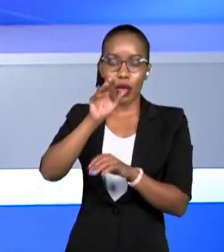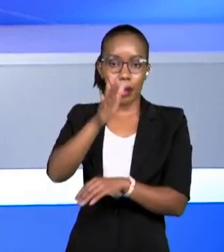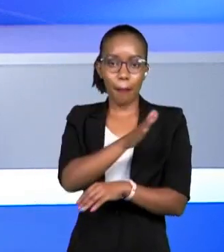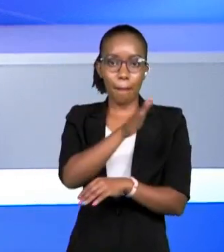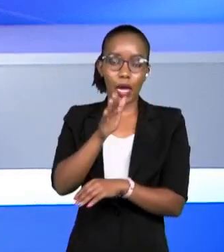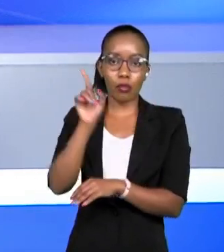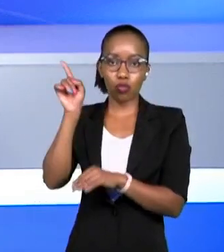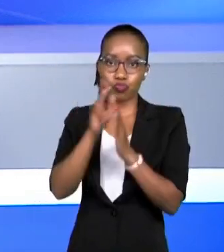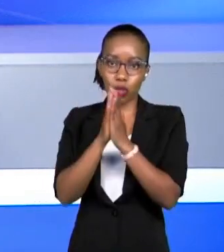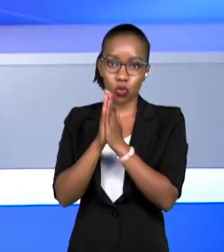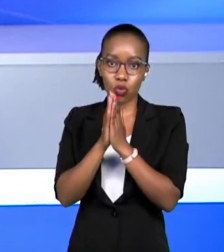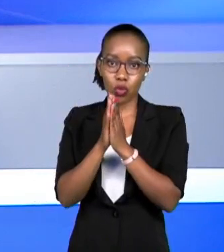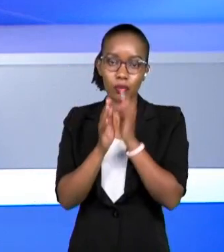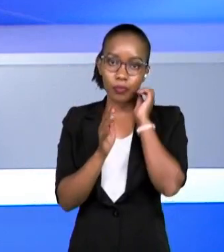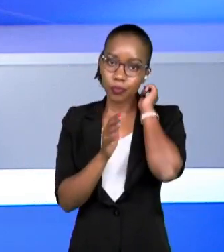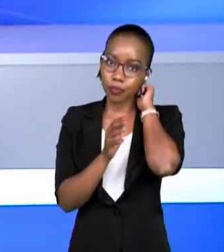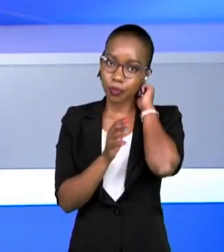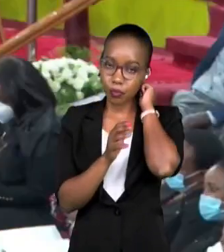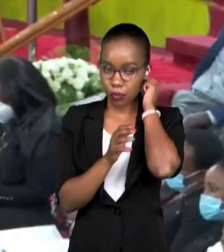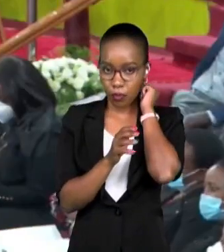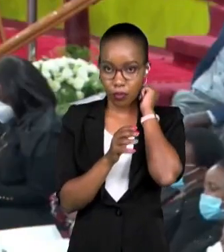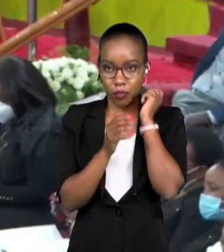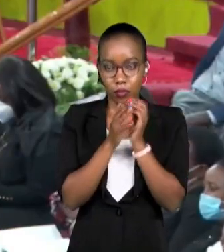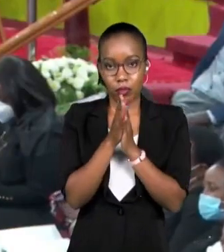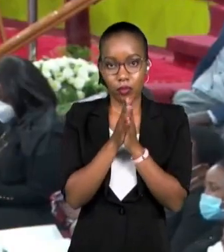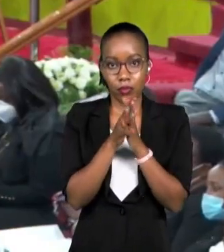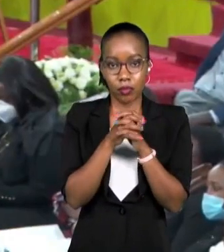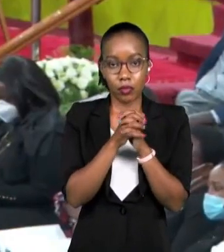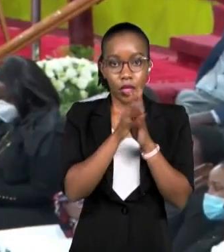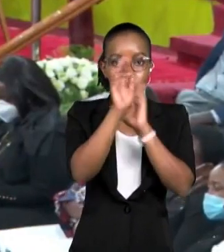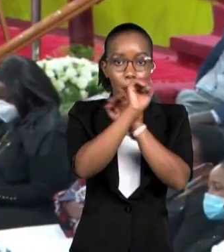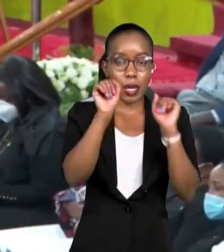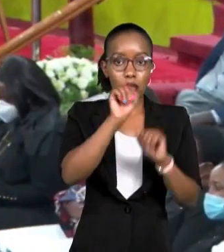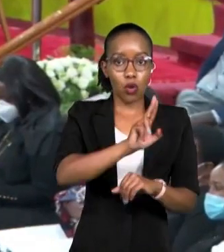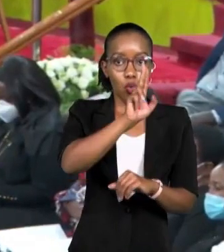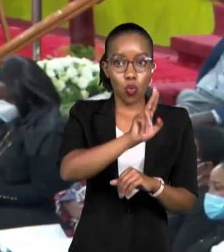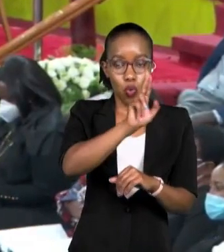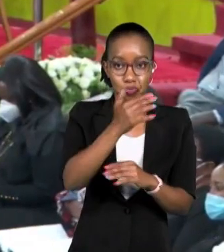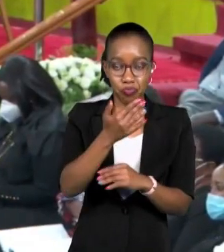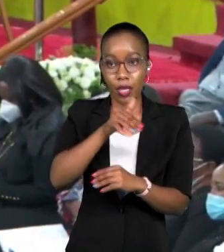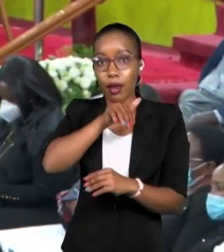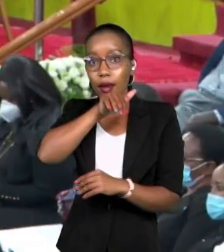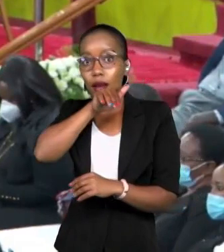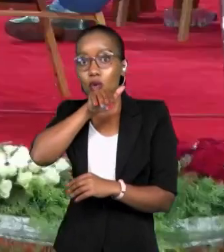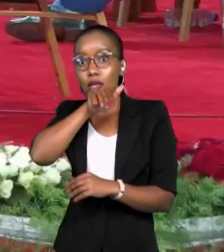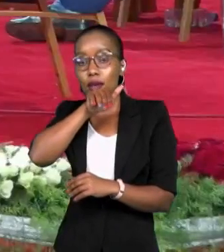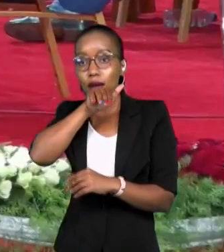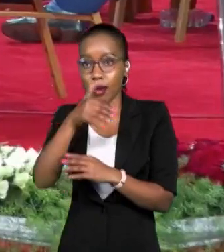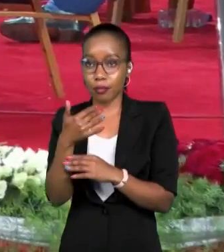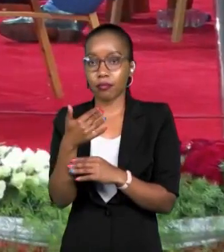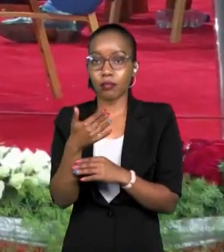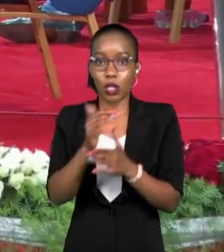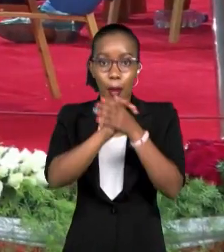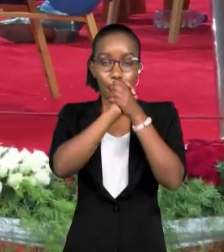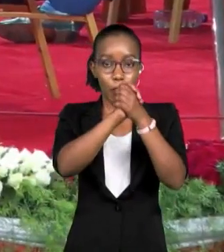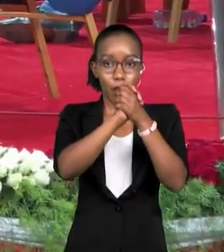Karaoke is reporting. The product of President Uhuru Kenyatta and ODM leader Raila Odinga's famous